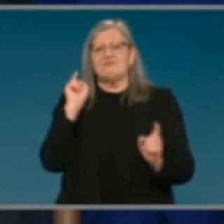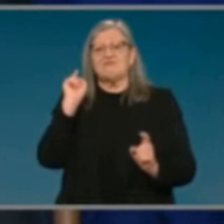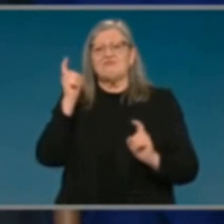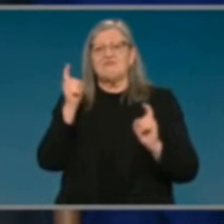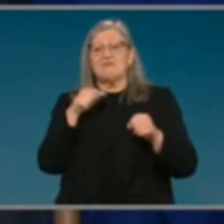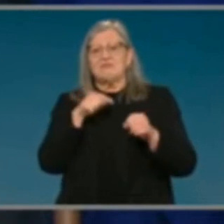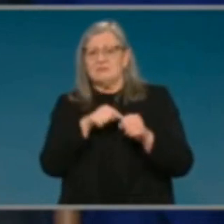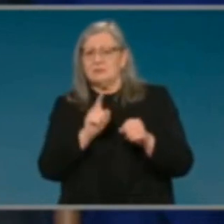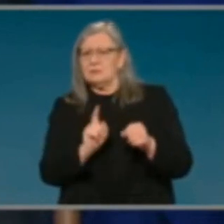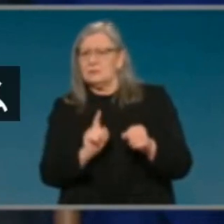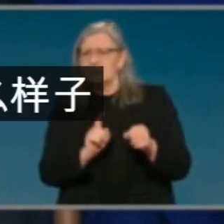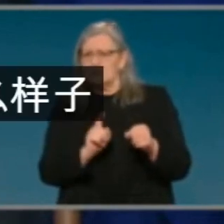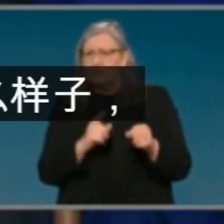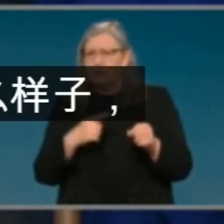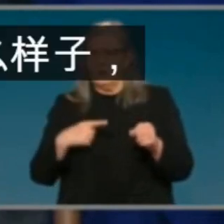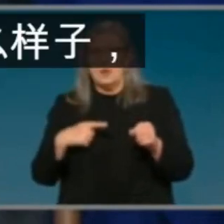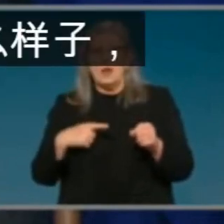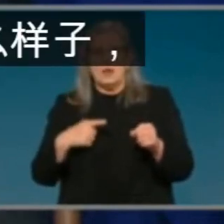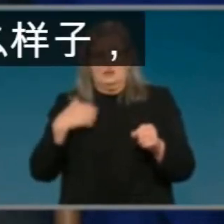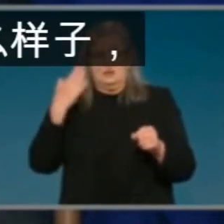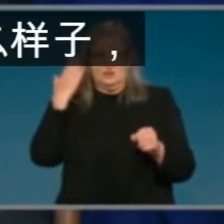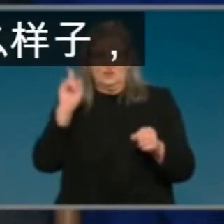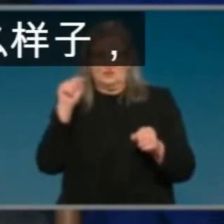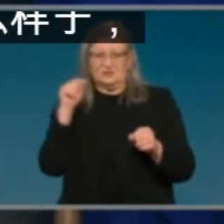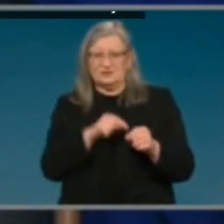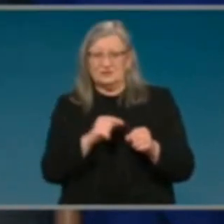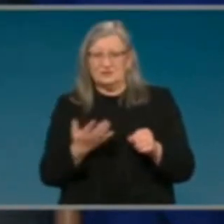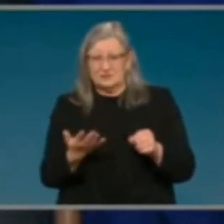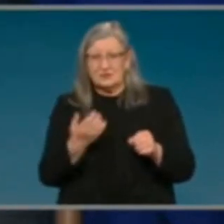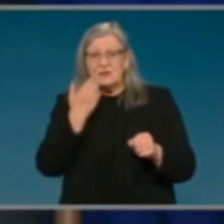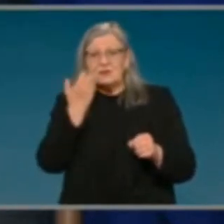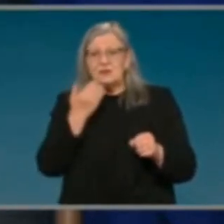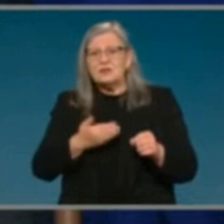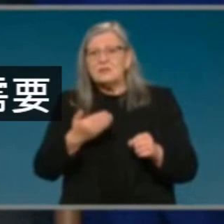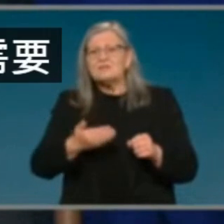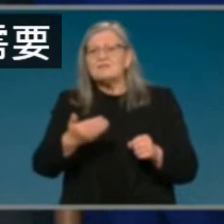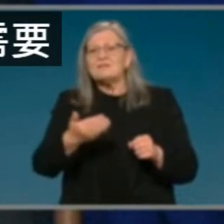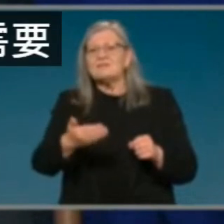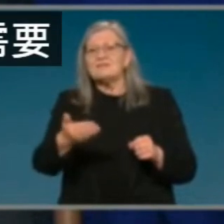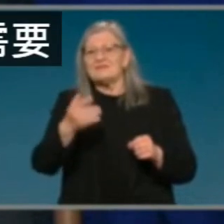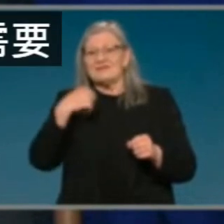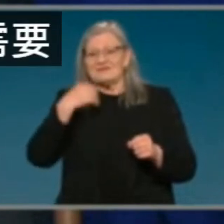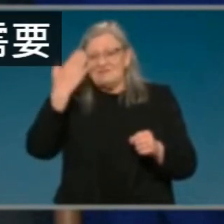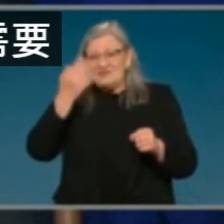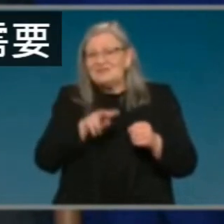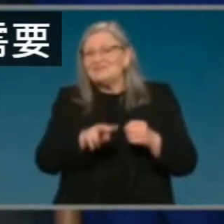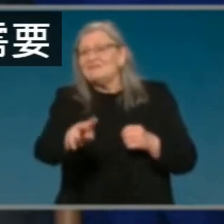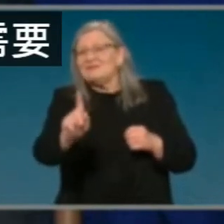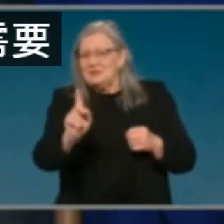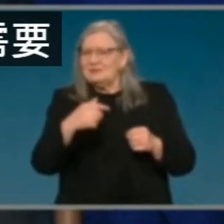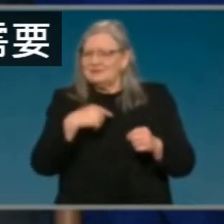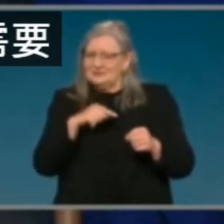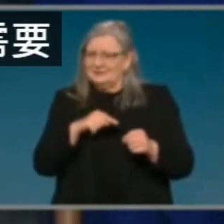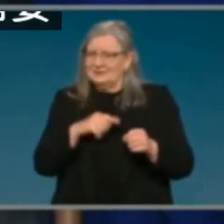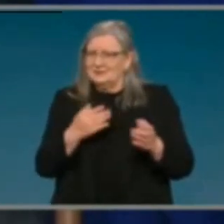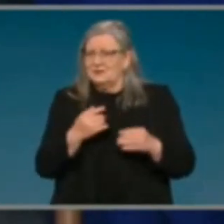stage what the future looks like, and I can't predict that. But in train are all those things to look at transmissibility,